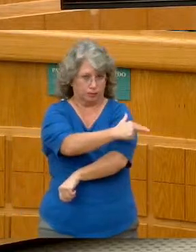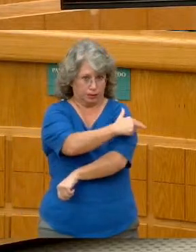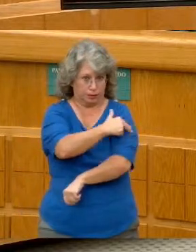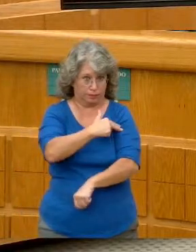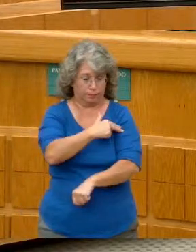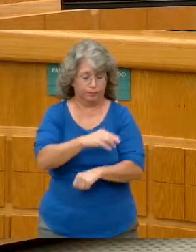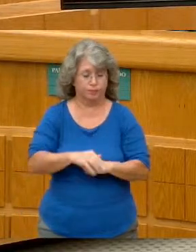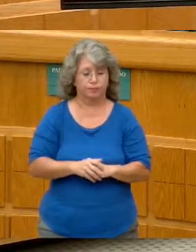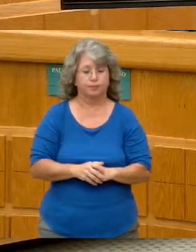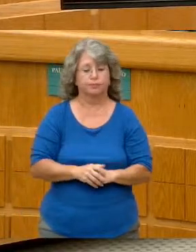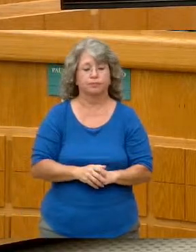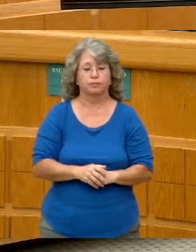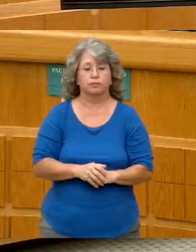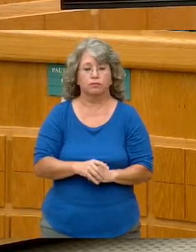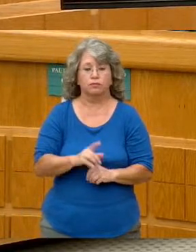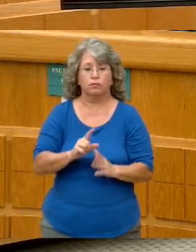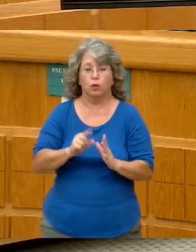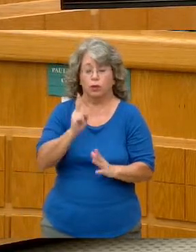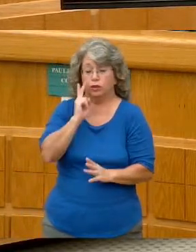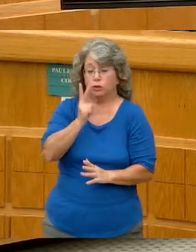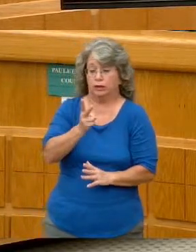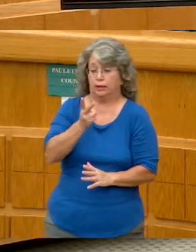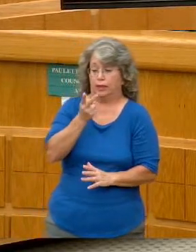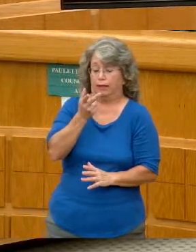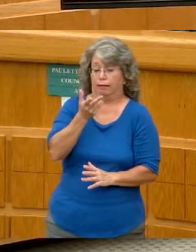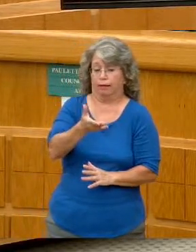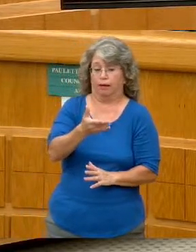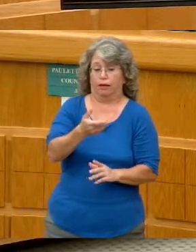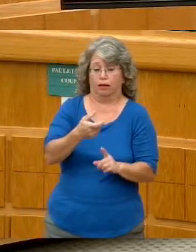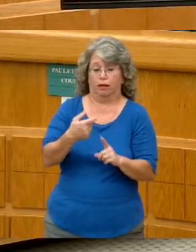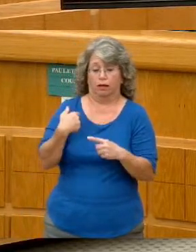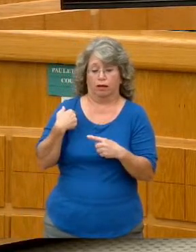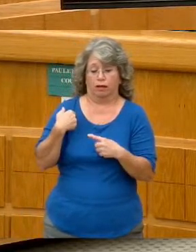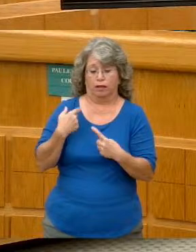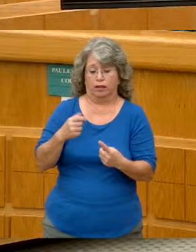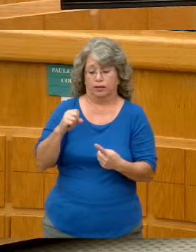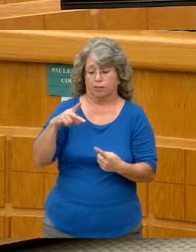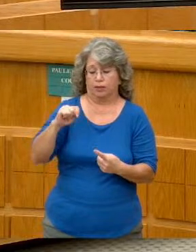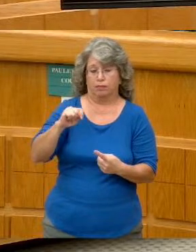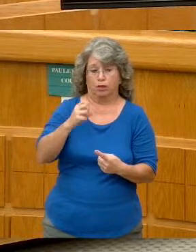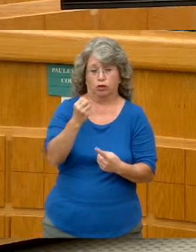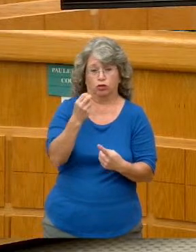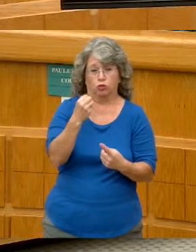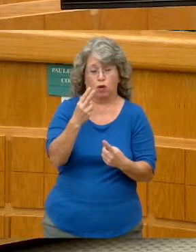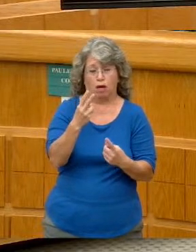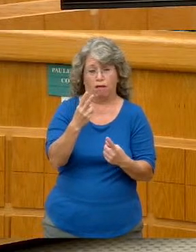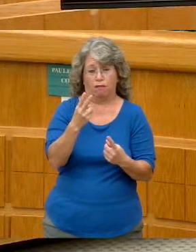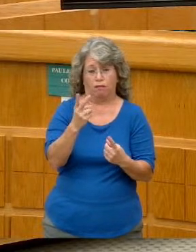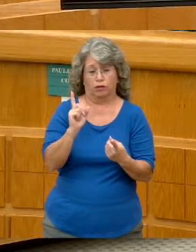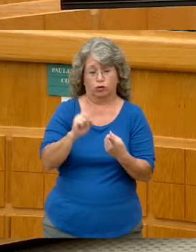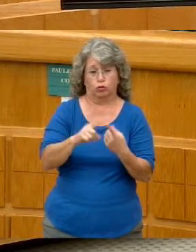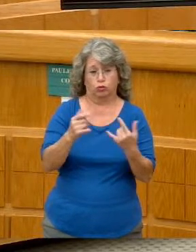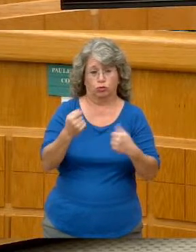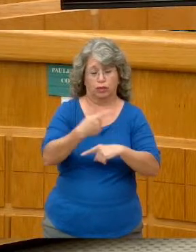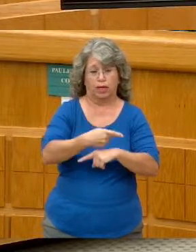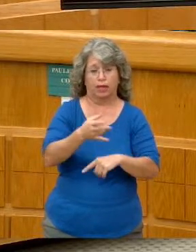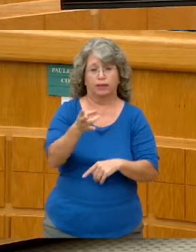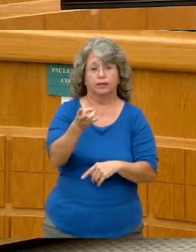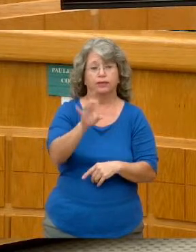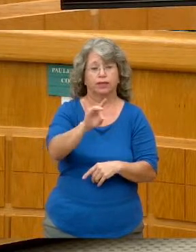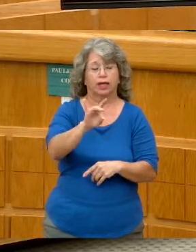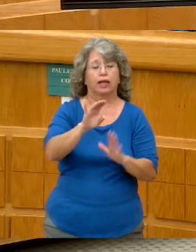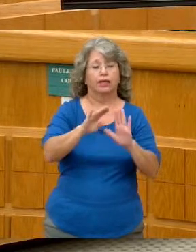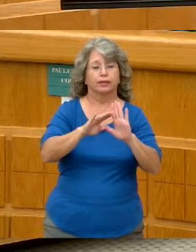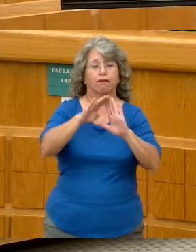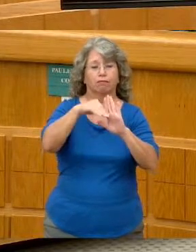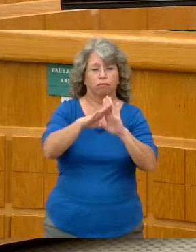And what you see is from September 12th to today, the number's the same. So 78, it's gone up and